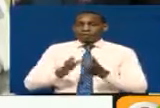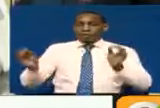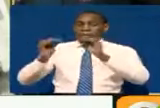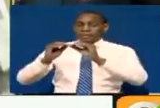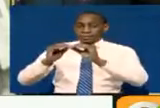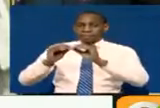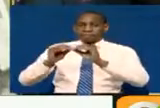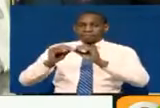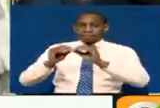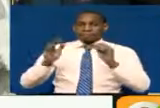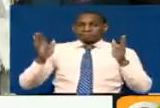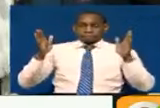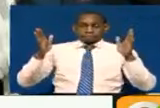Tutawangangana